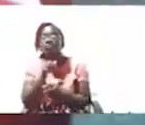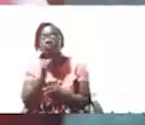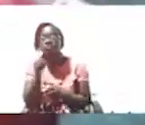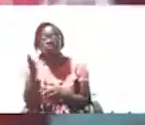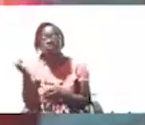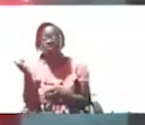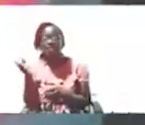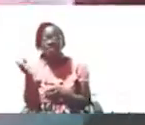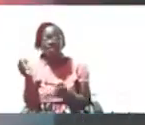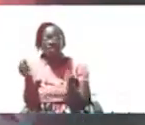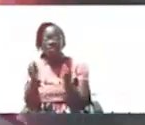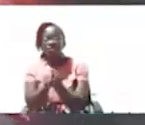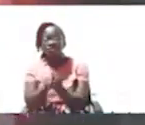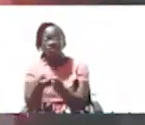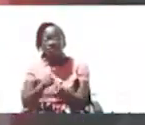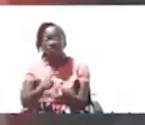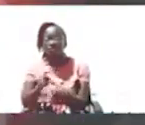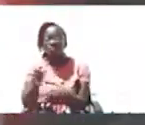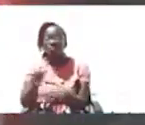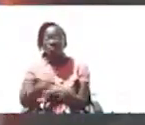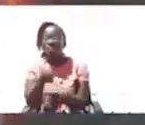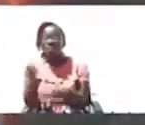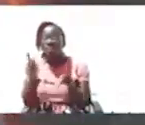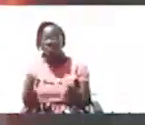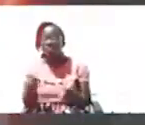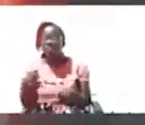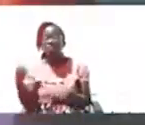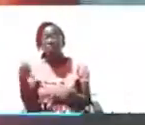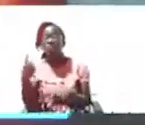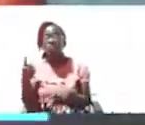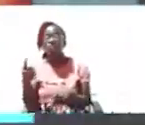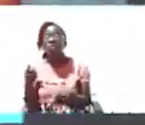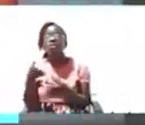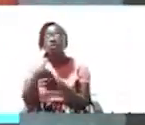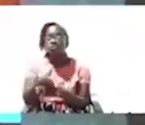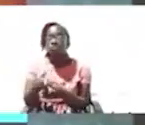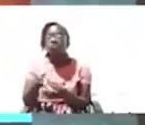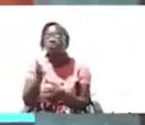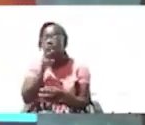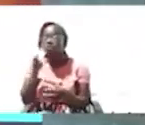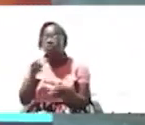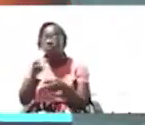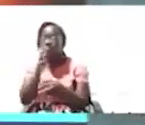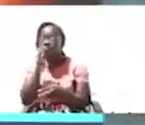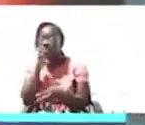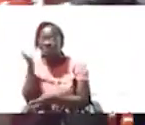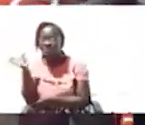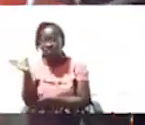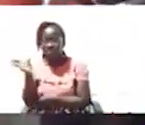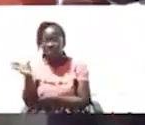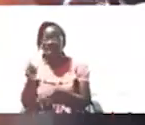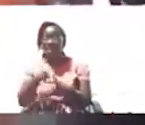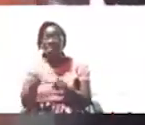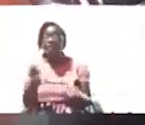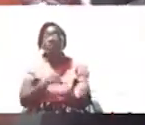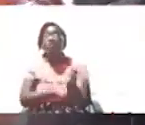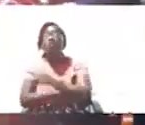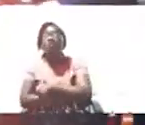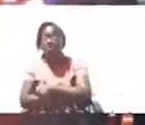pool. That is what happens every day. But tonight, oh!